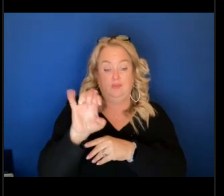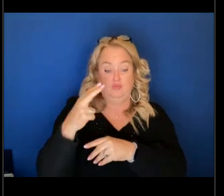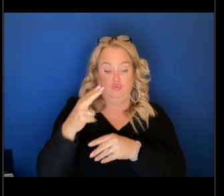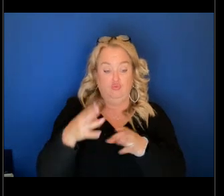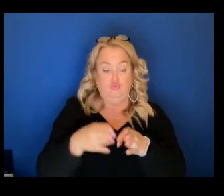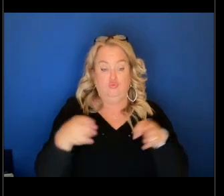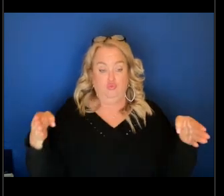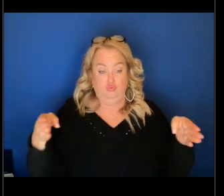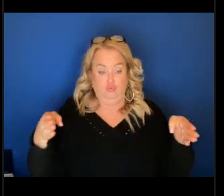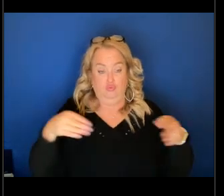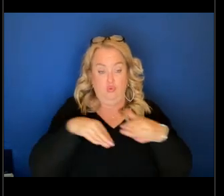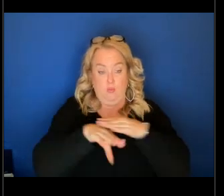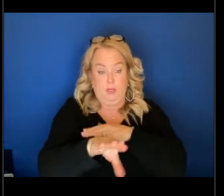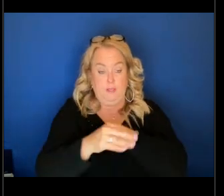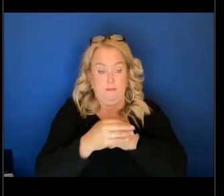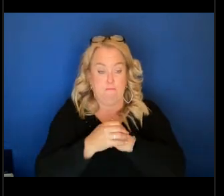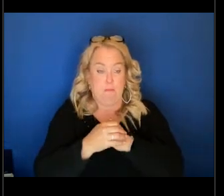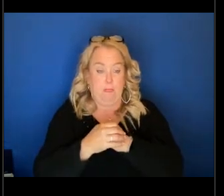32-inch clear opening.